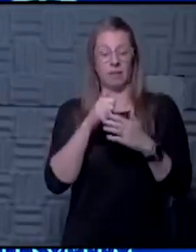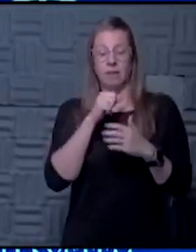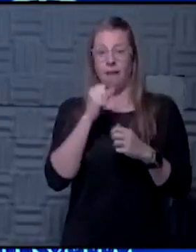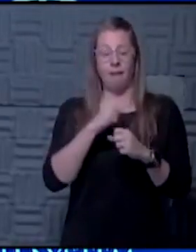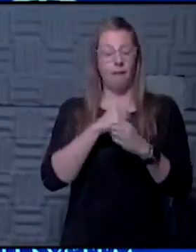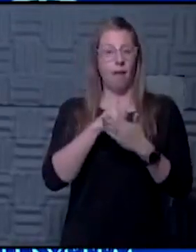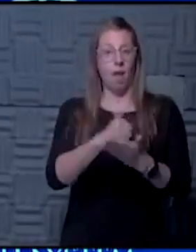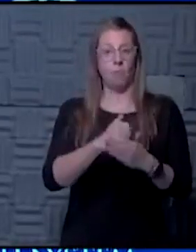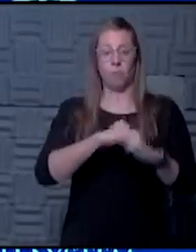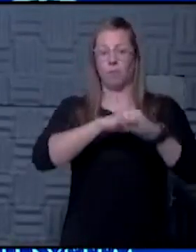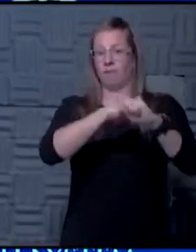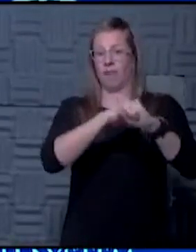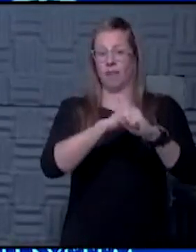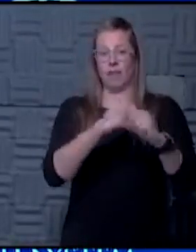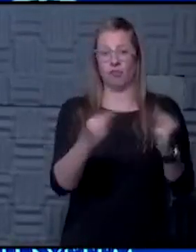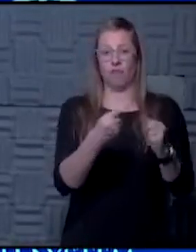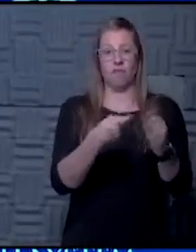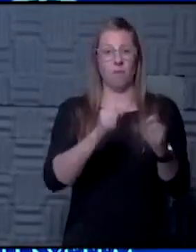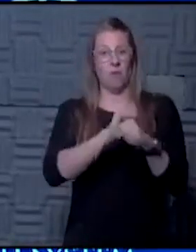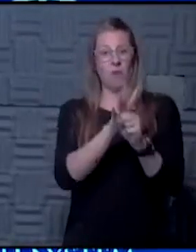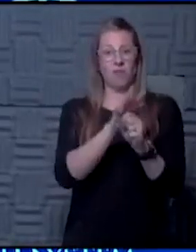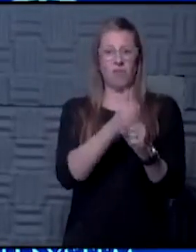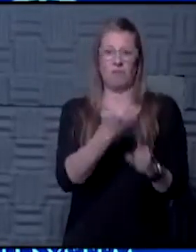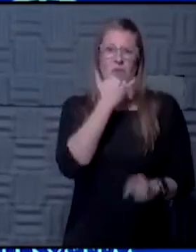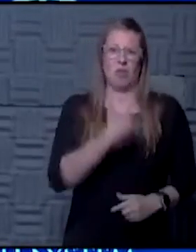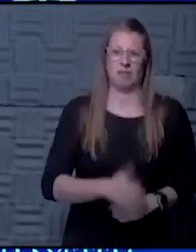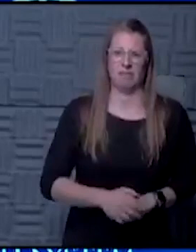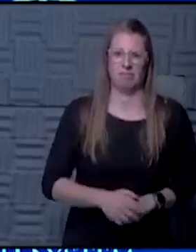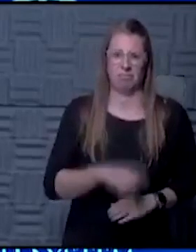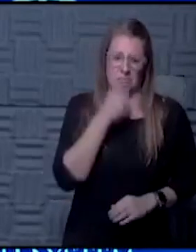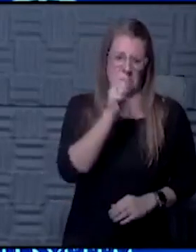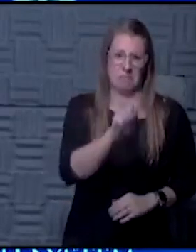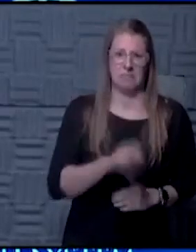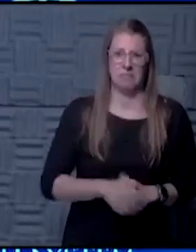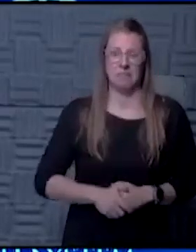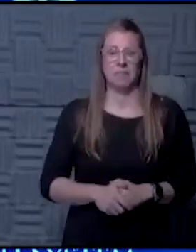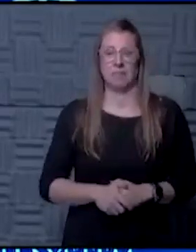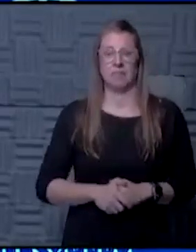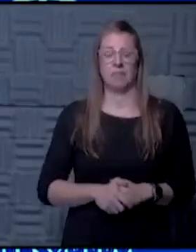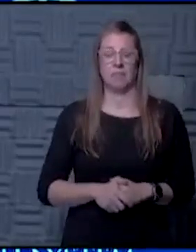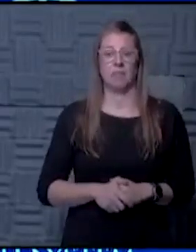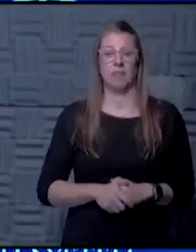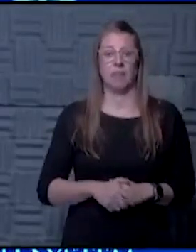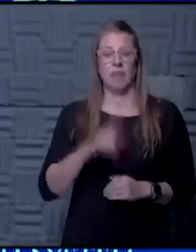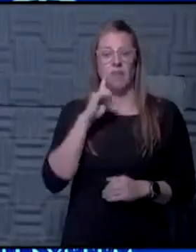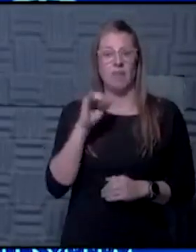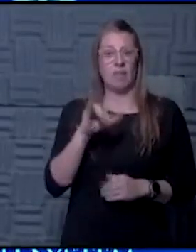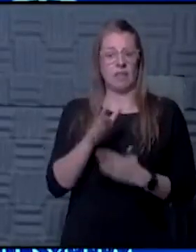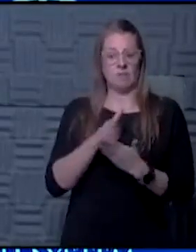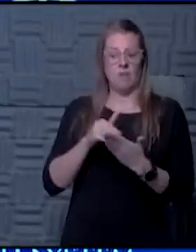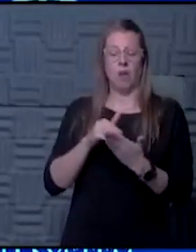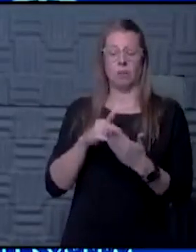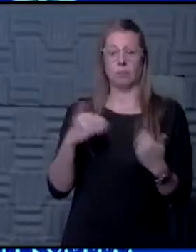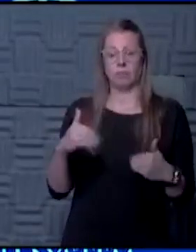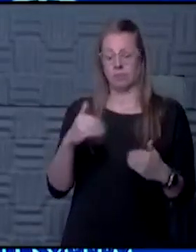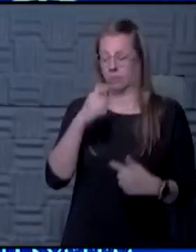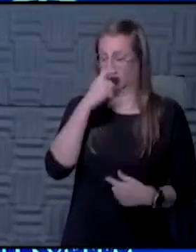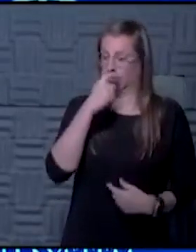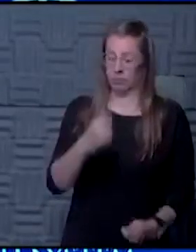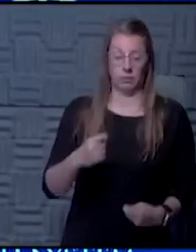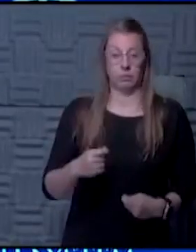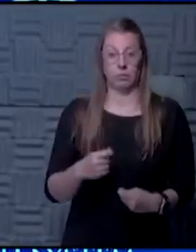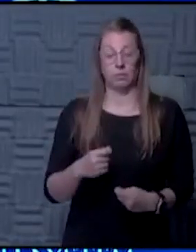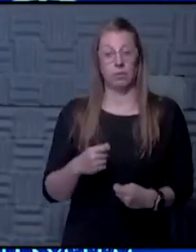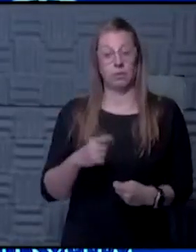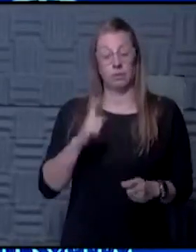from COVID, you're just wrong, right? Yeah. You're just wrong. And so I think that's the part that is just striking. And it's amazing